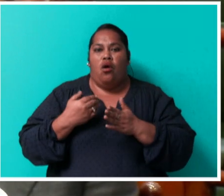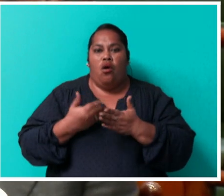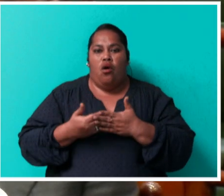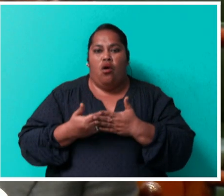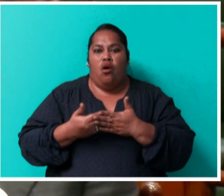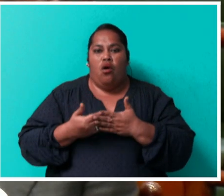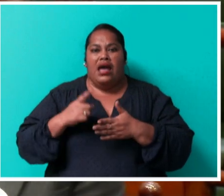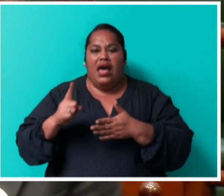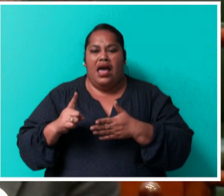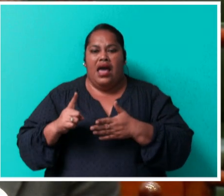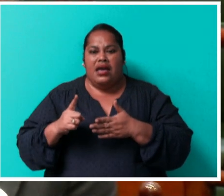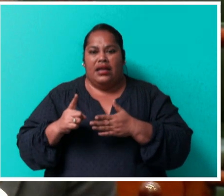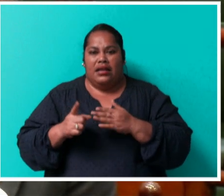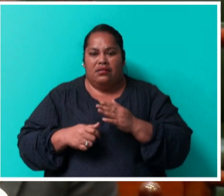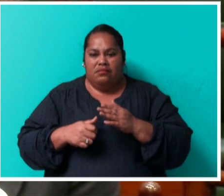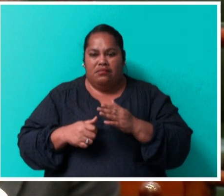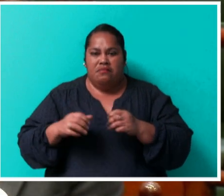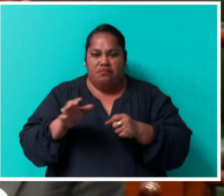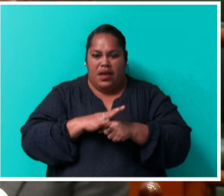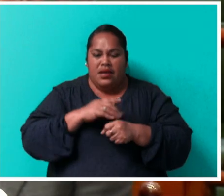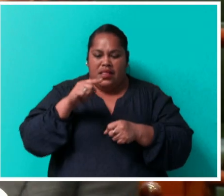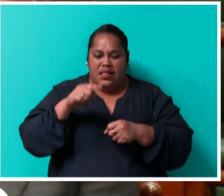and enforcement realities.